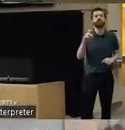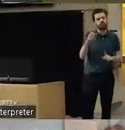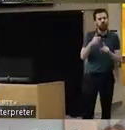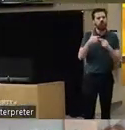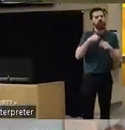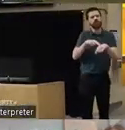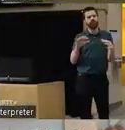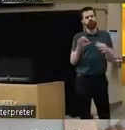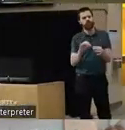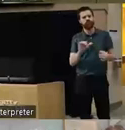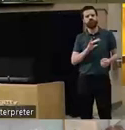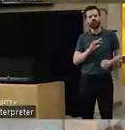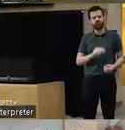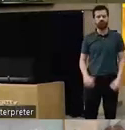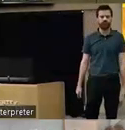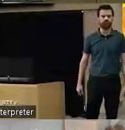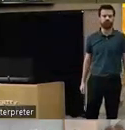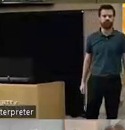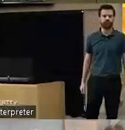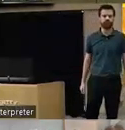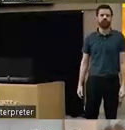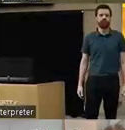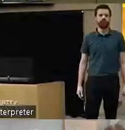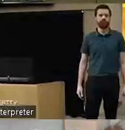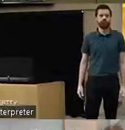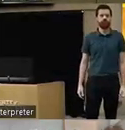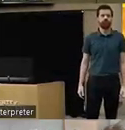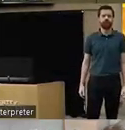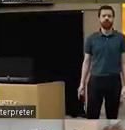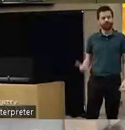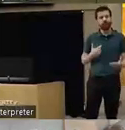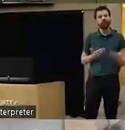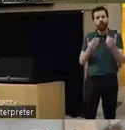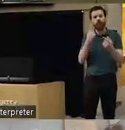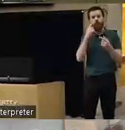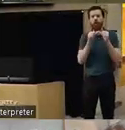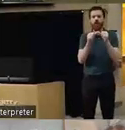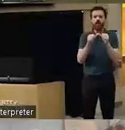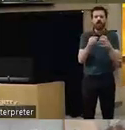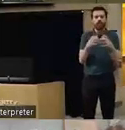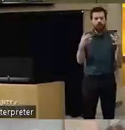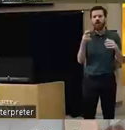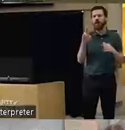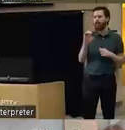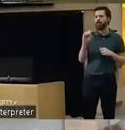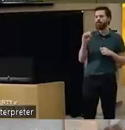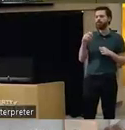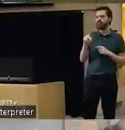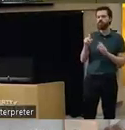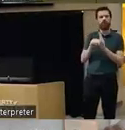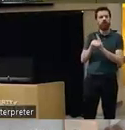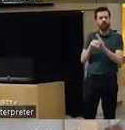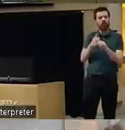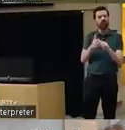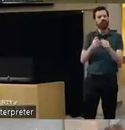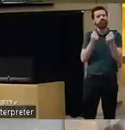in Vermont, has made a proposal for continued expansion of the hub and spoke model and to support more access